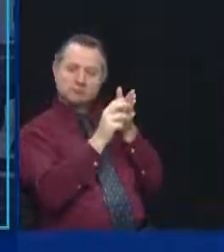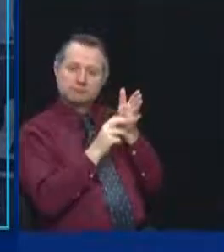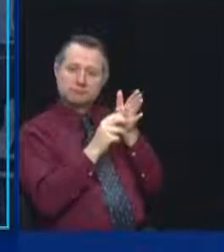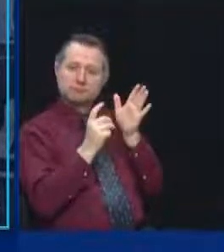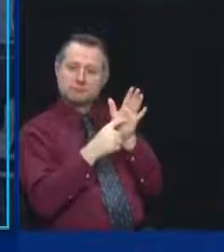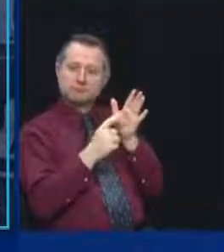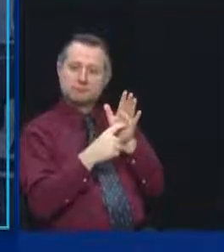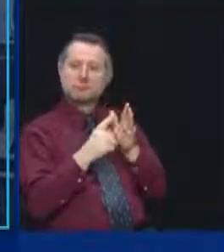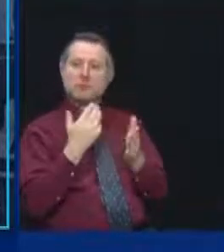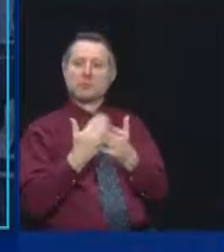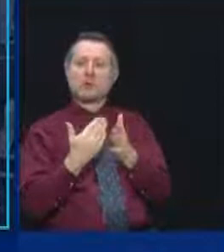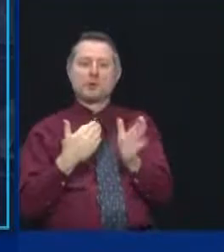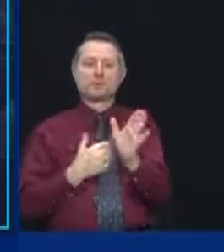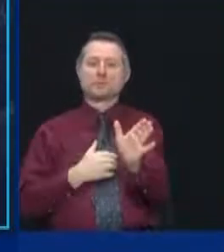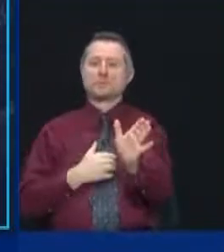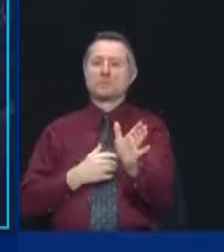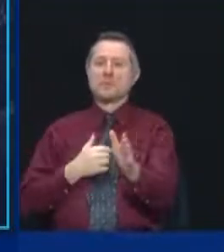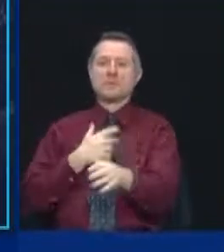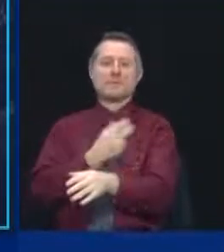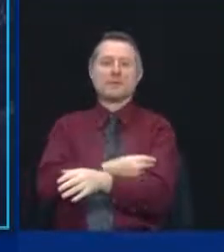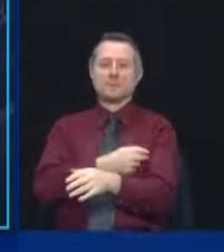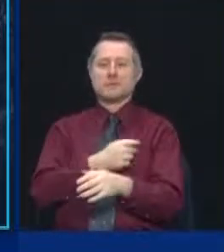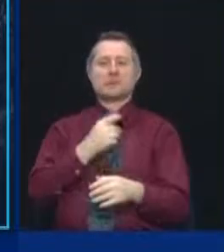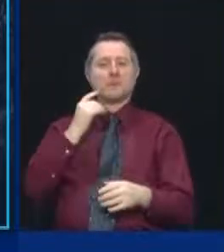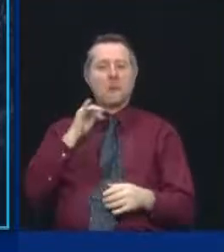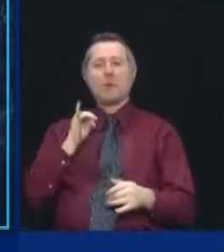will determine where you sit.